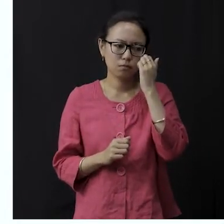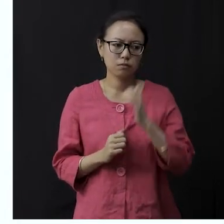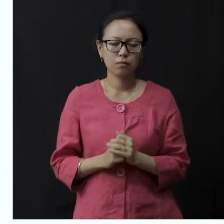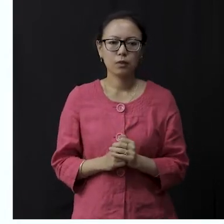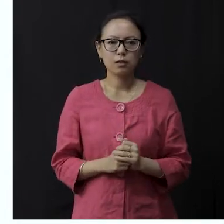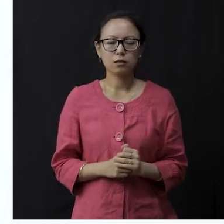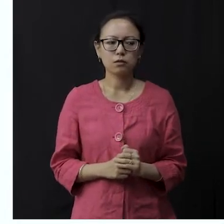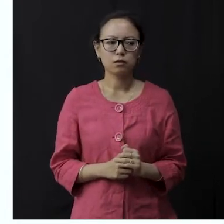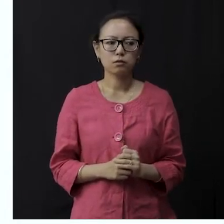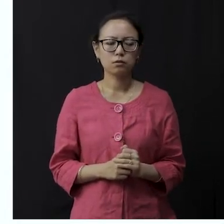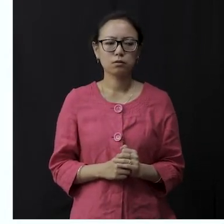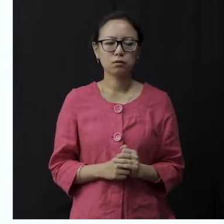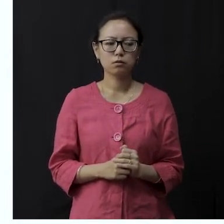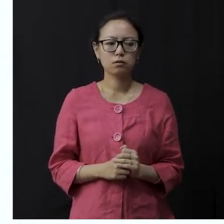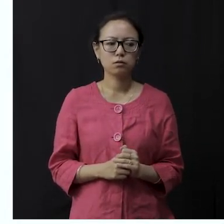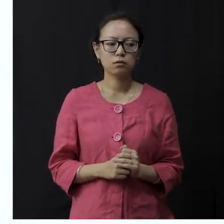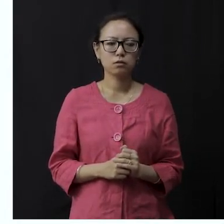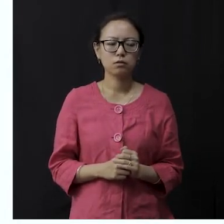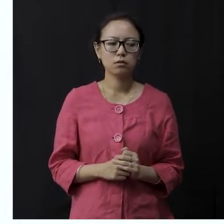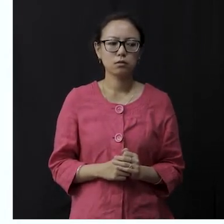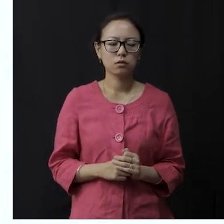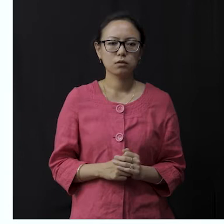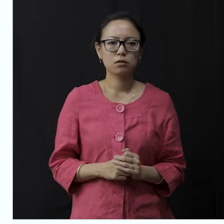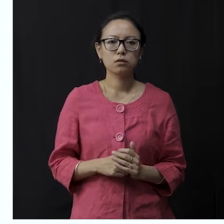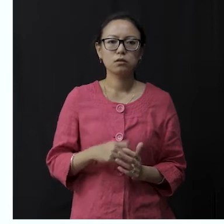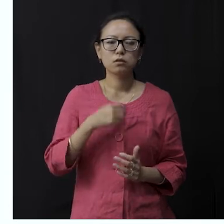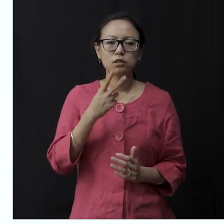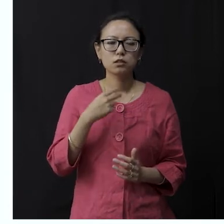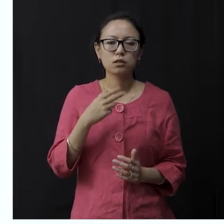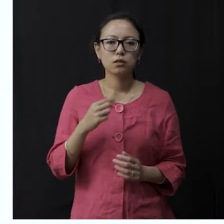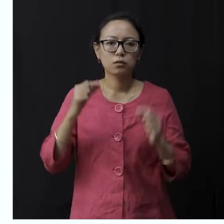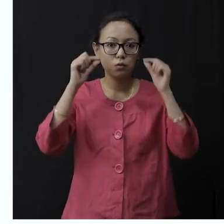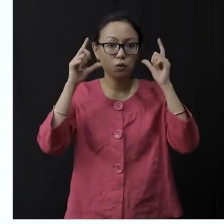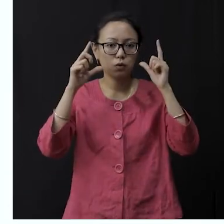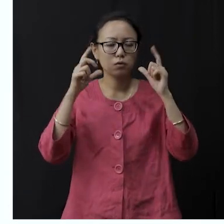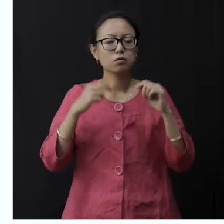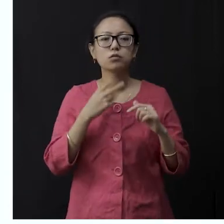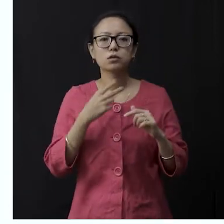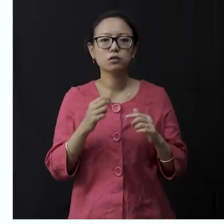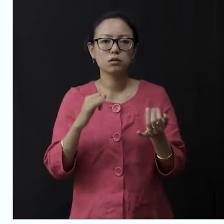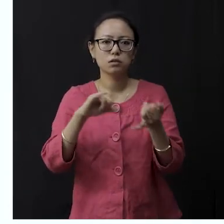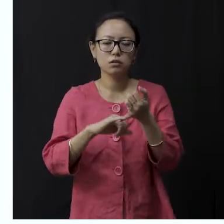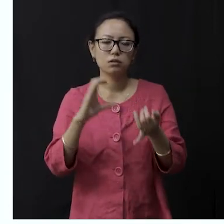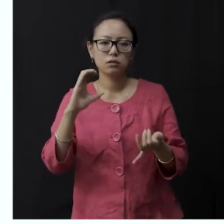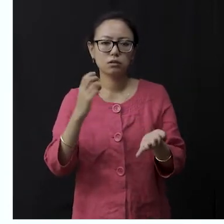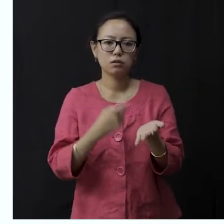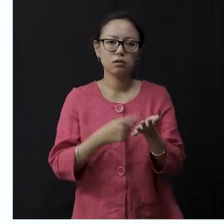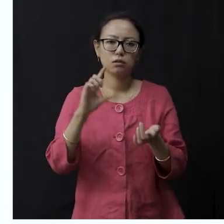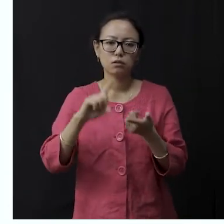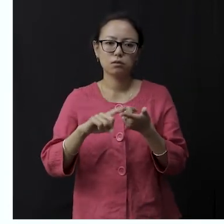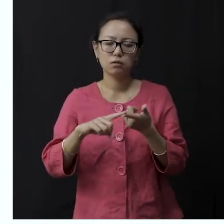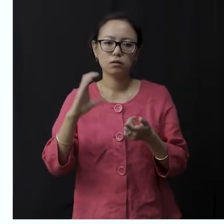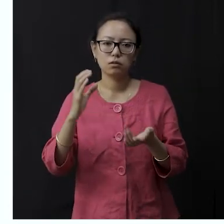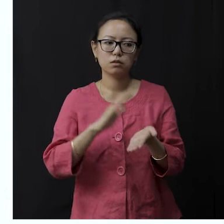S-C-R-E-E-C-H, that is screech, the sound that an owl make. Now next is cricket. It